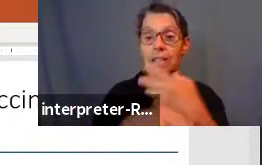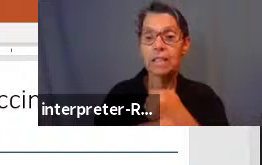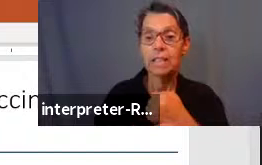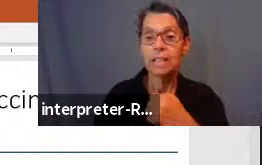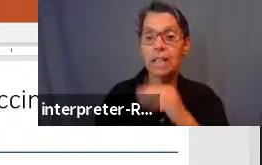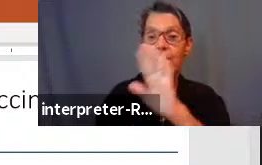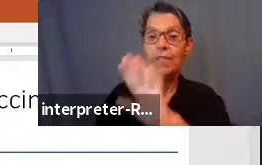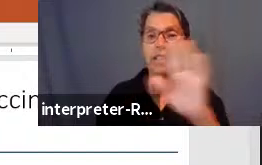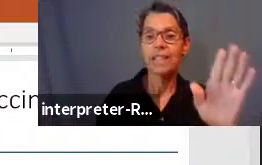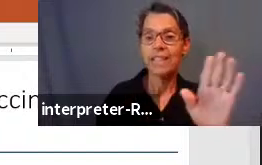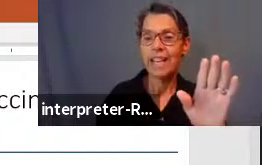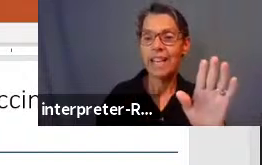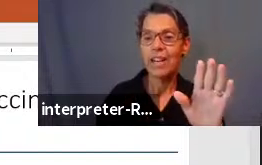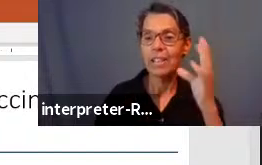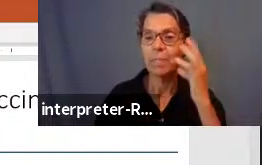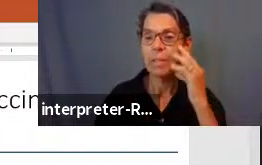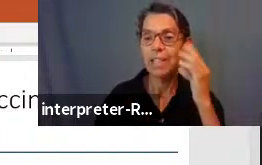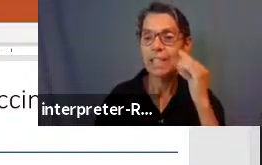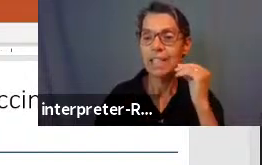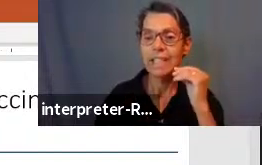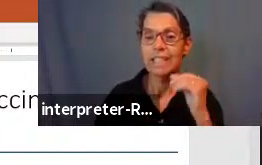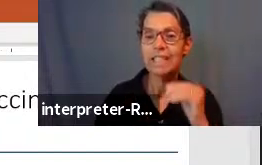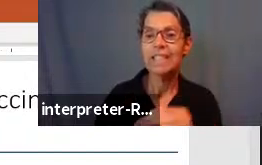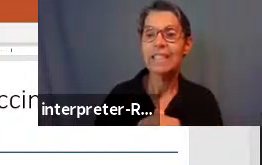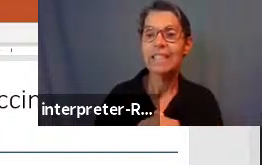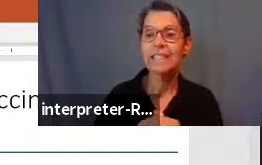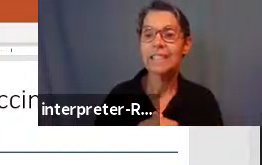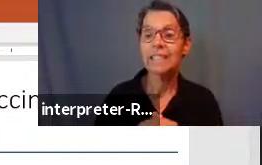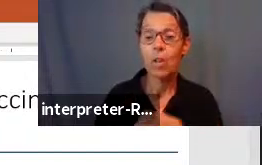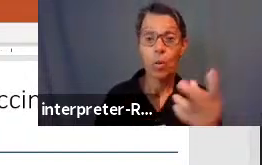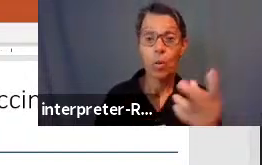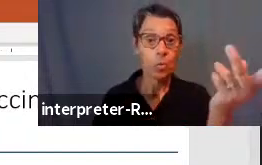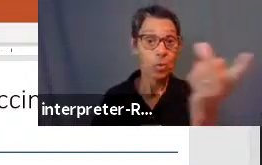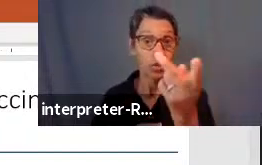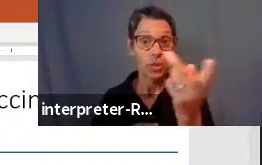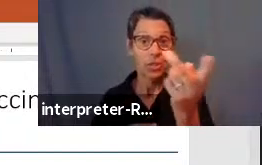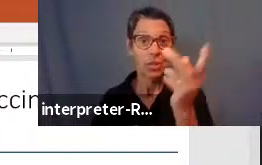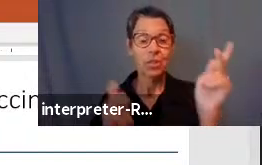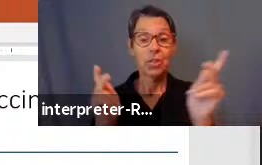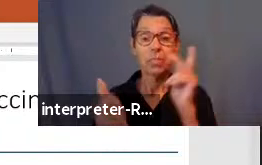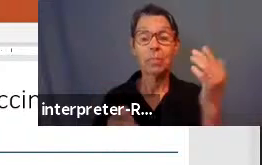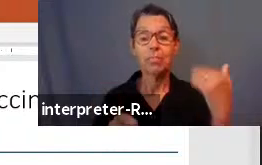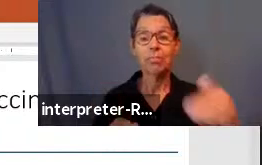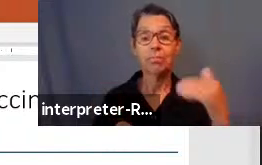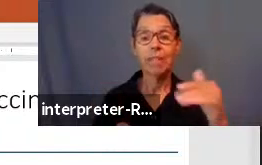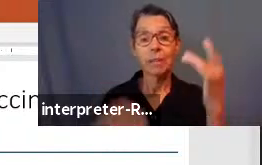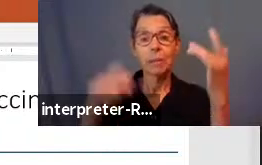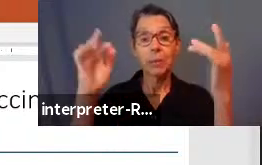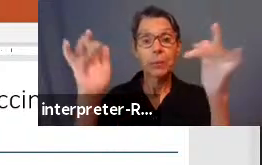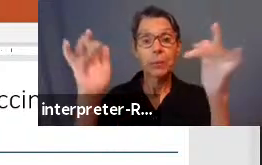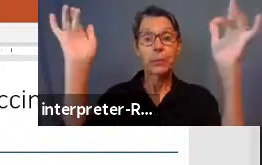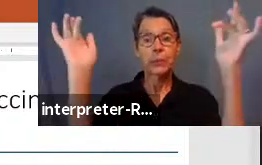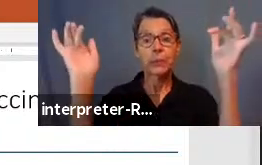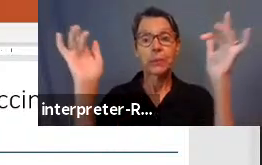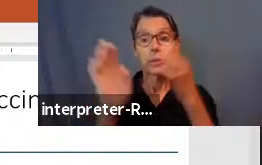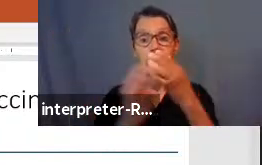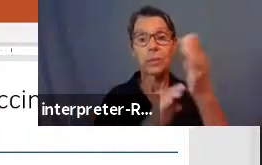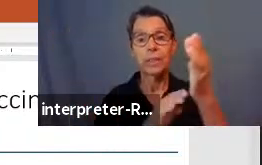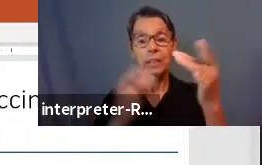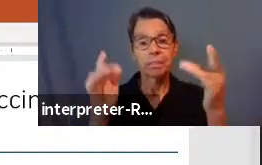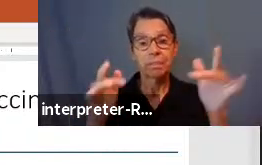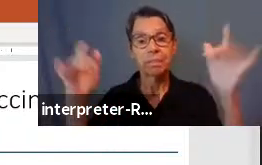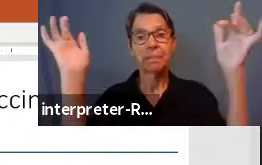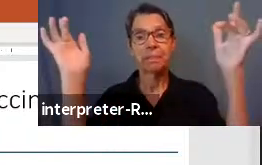of their bios, but they are two people who have quite the illustrious career and path behind them. So the